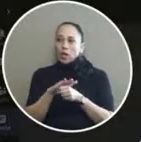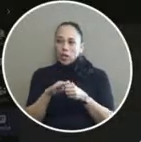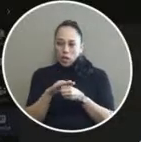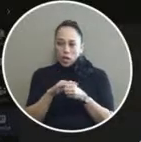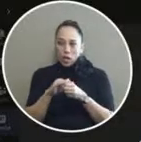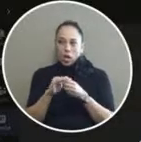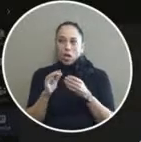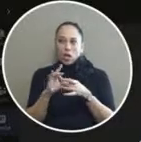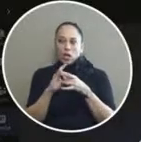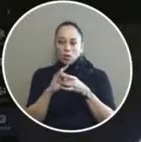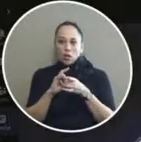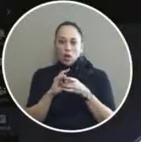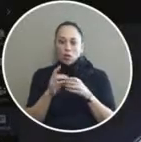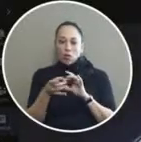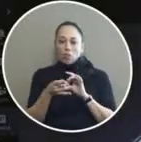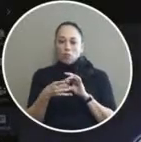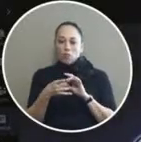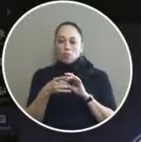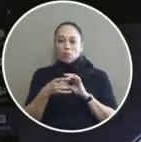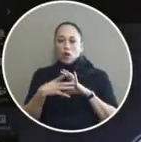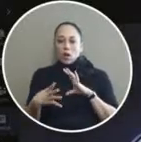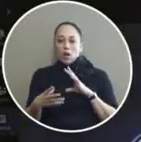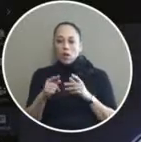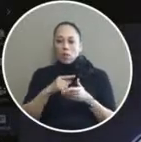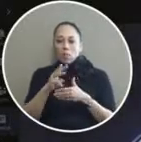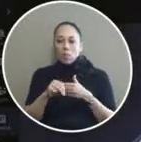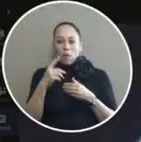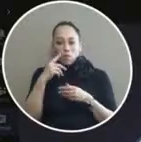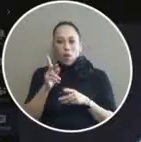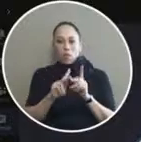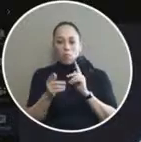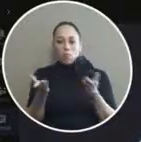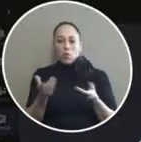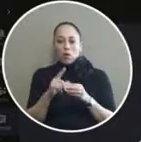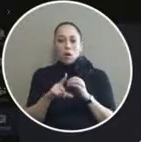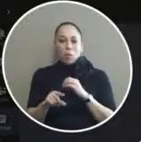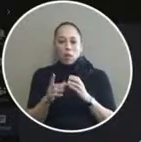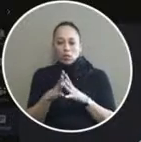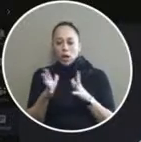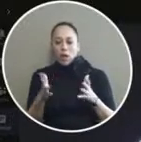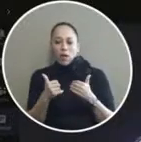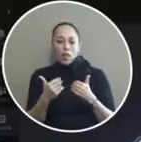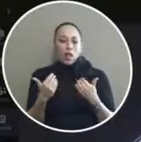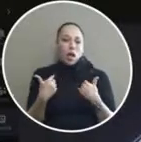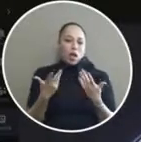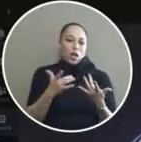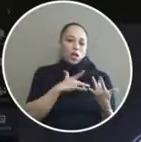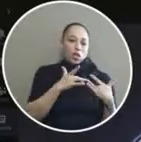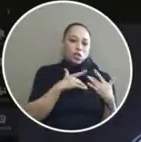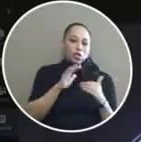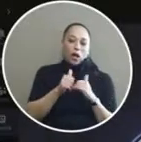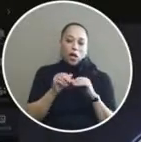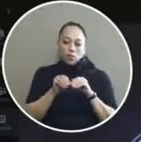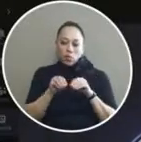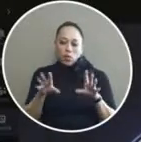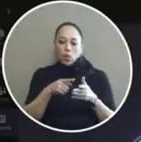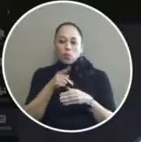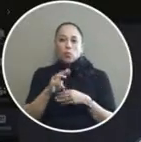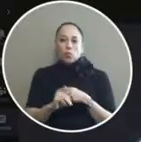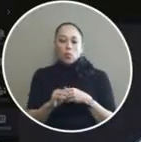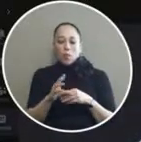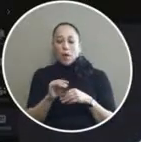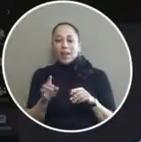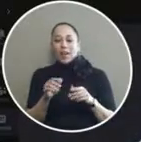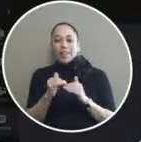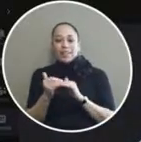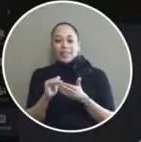regarding relief programs and support for El Pasoans. There's been a lot of concern regarding how we're deploying programs both